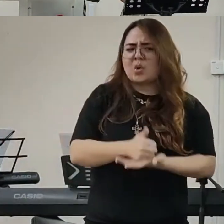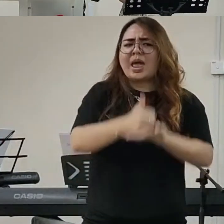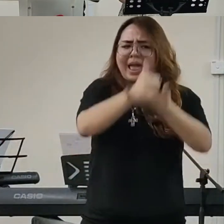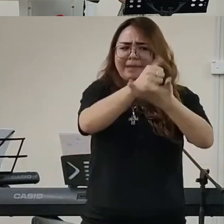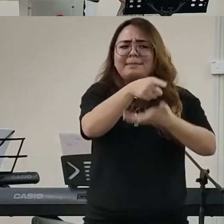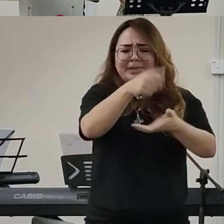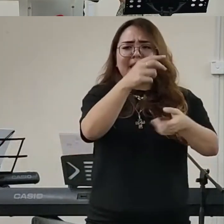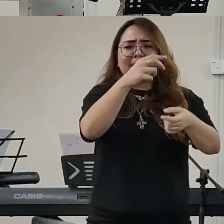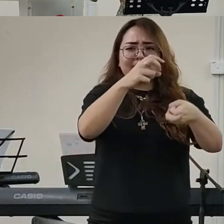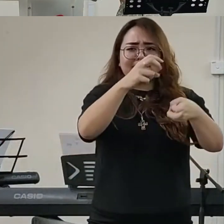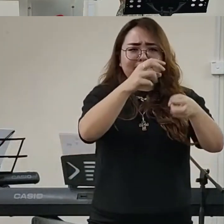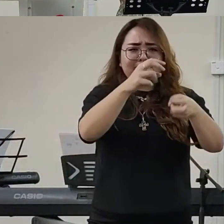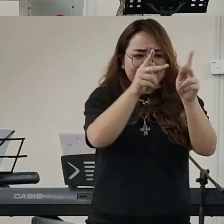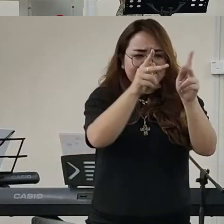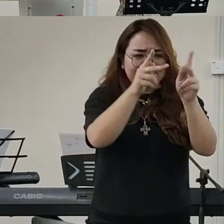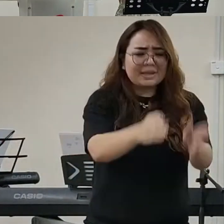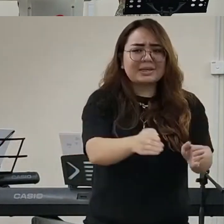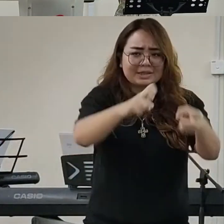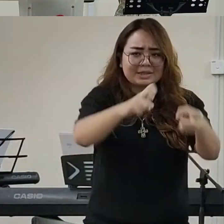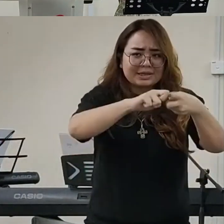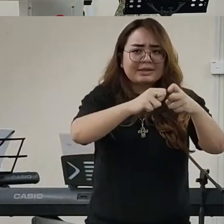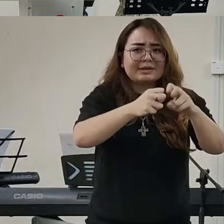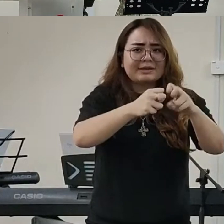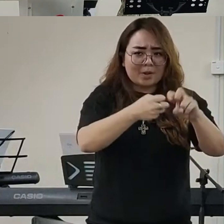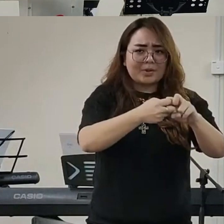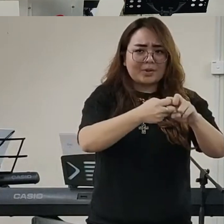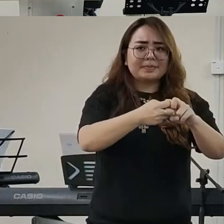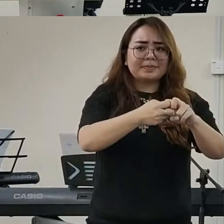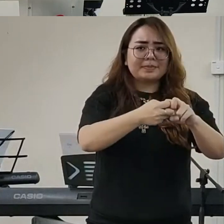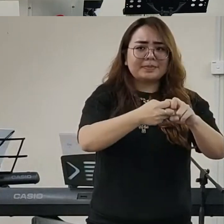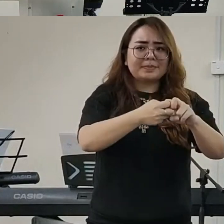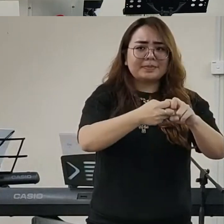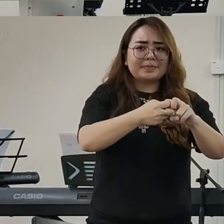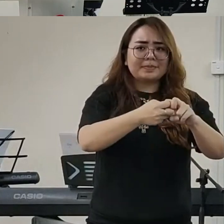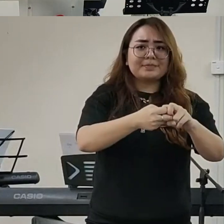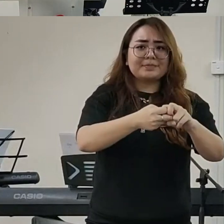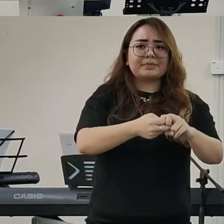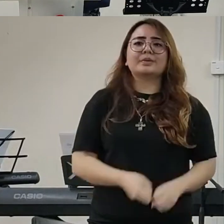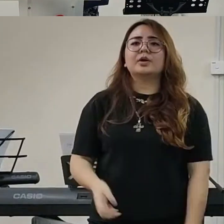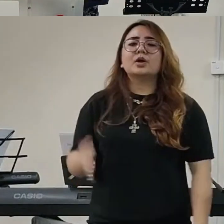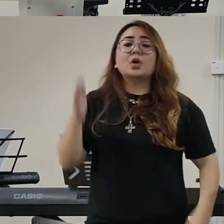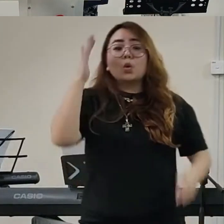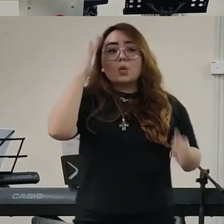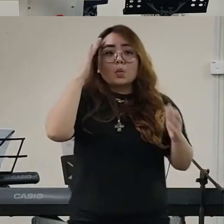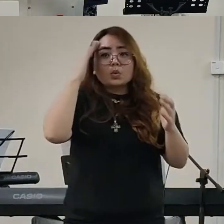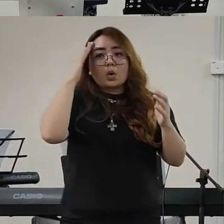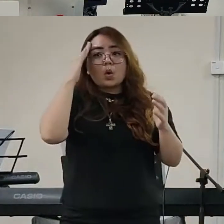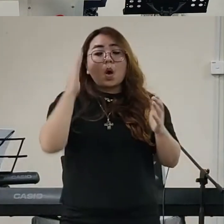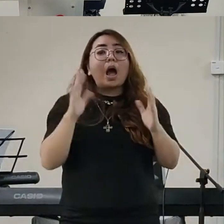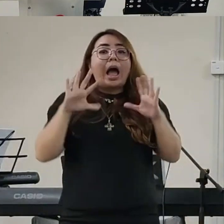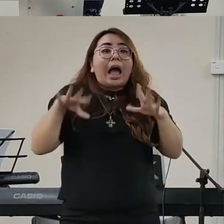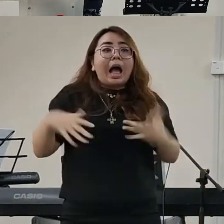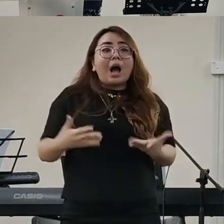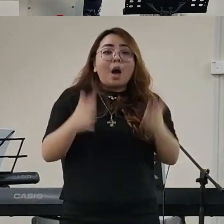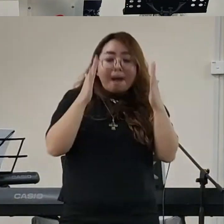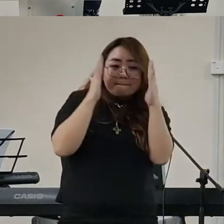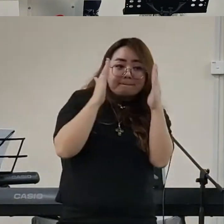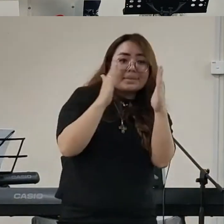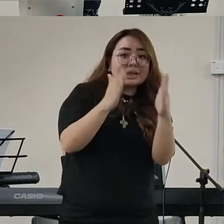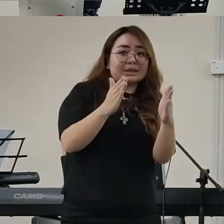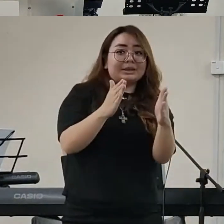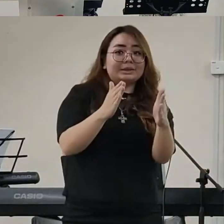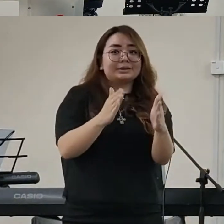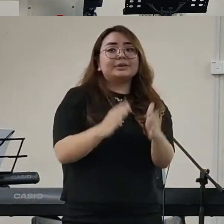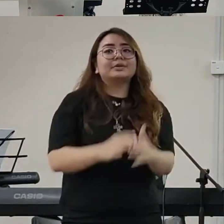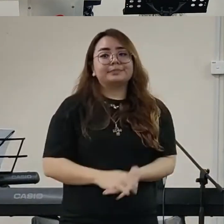peculiar. Whatever, like, you know, you as you got to use those things. Okay? And God put those